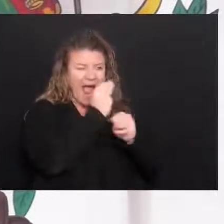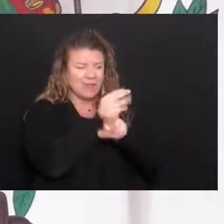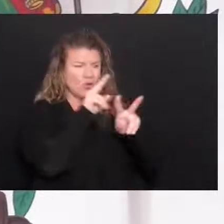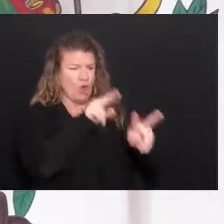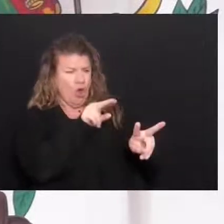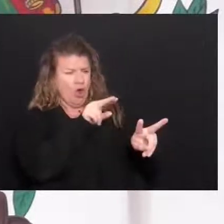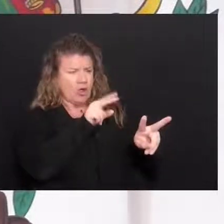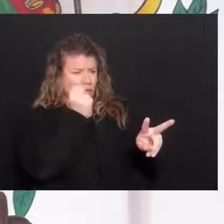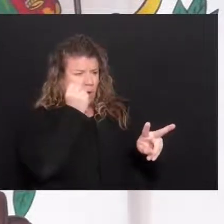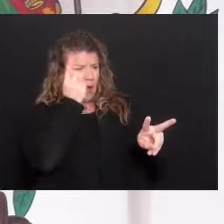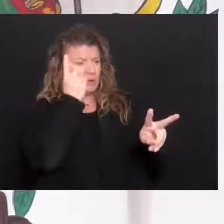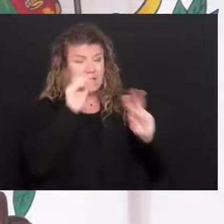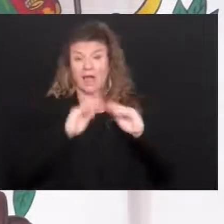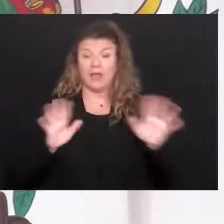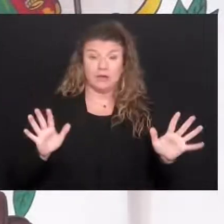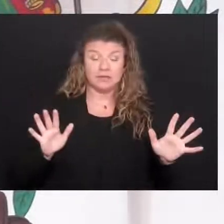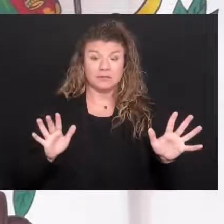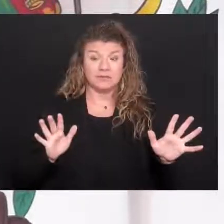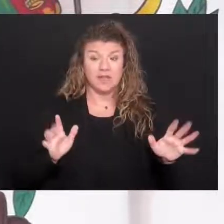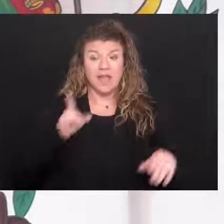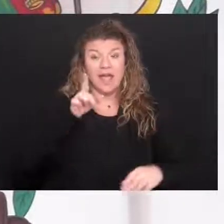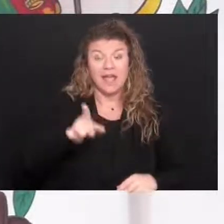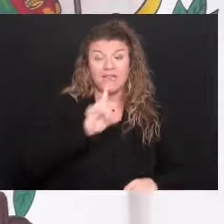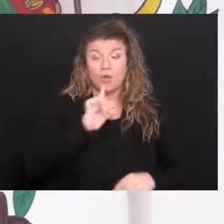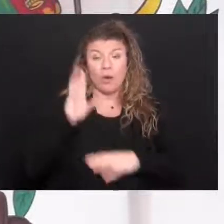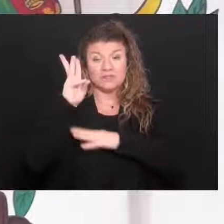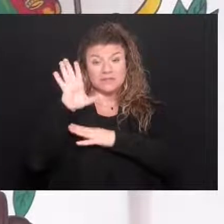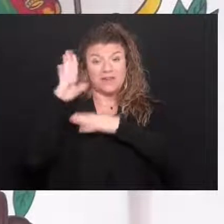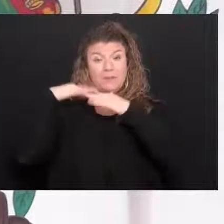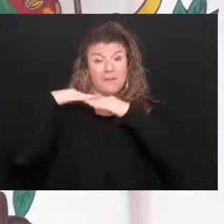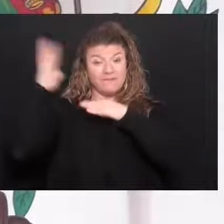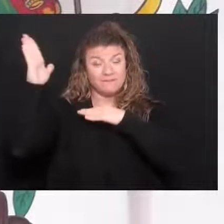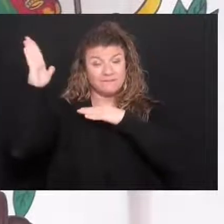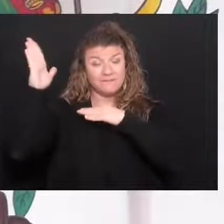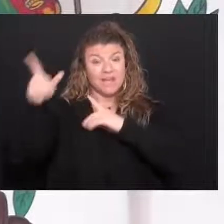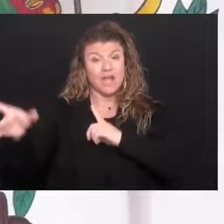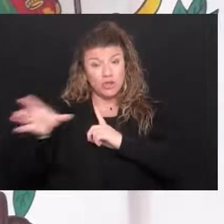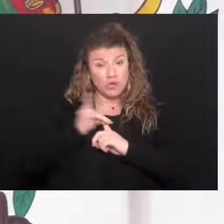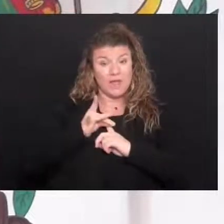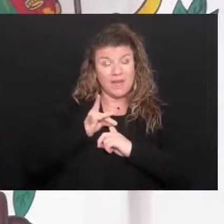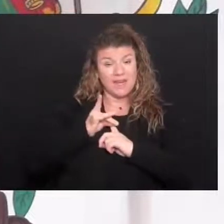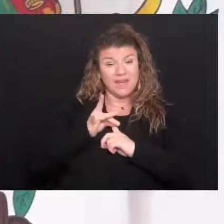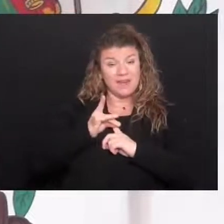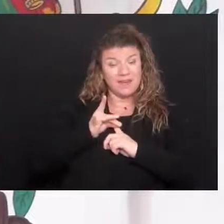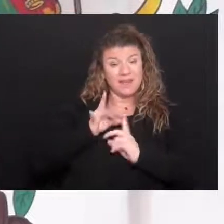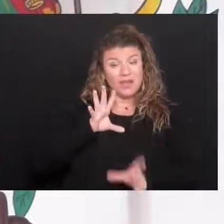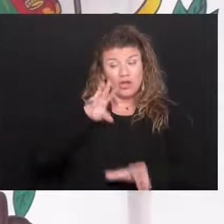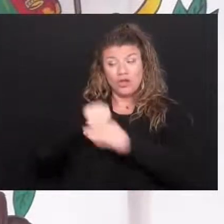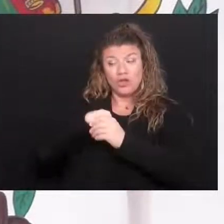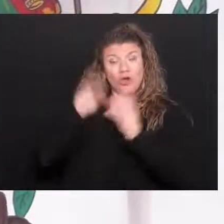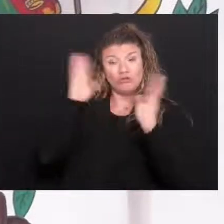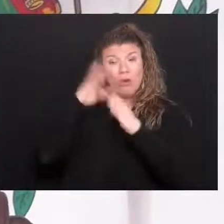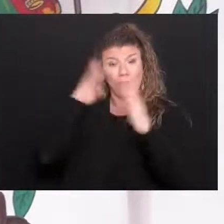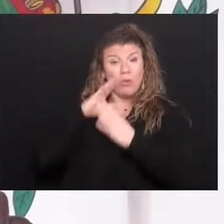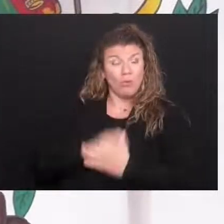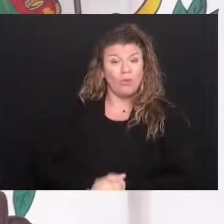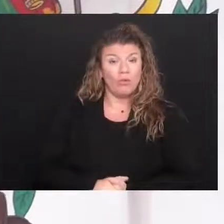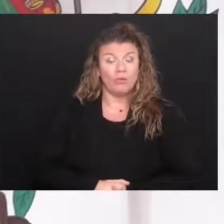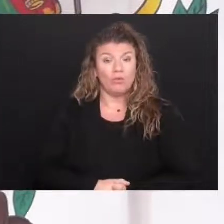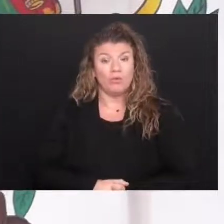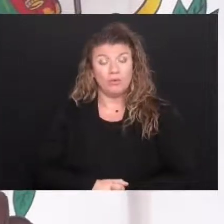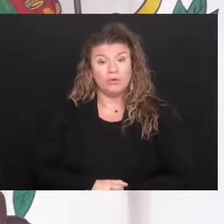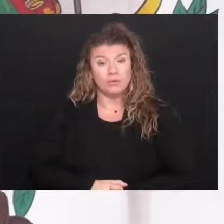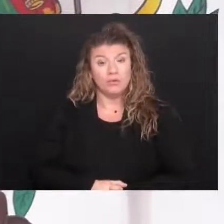clear, that if you're 65 and above and you get this, you're in real trouble, real trouble.